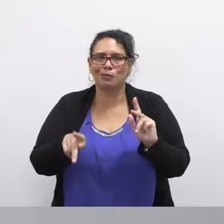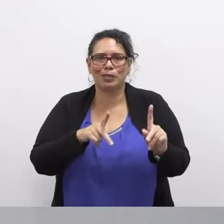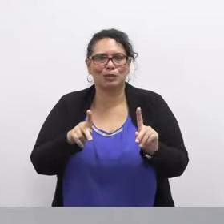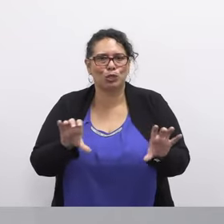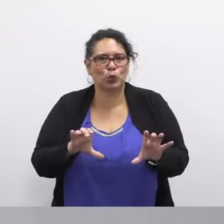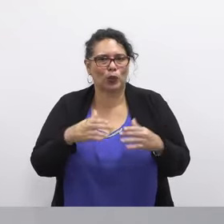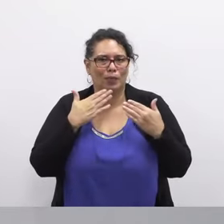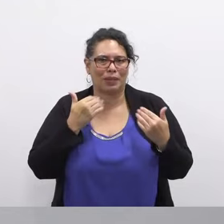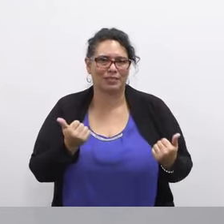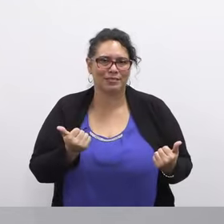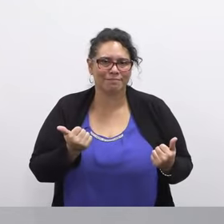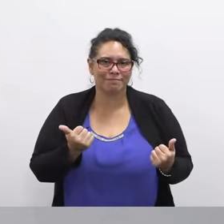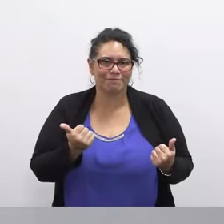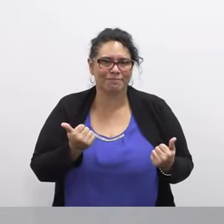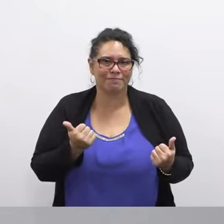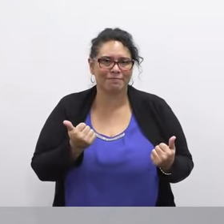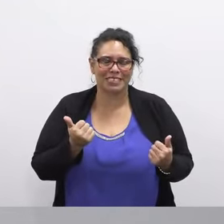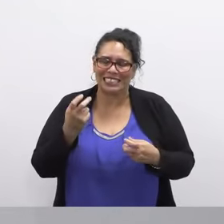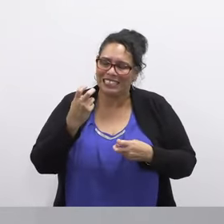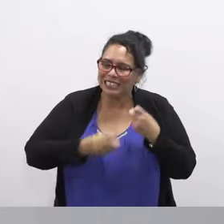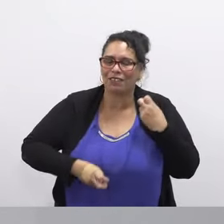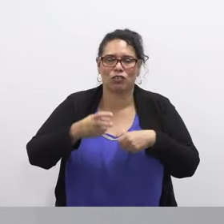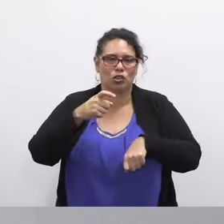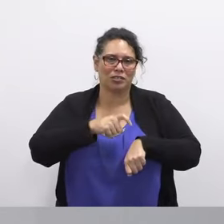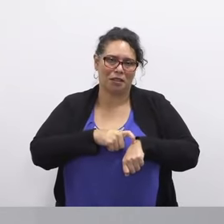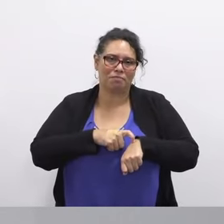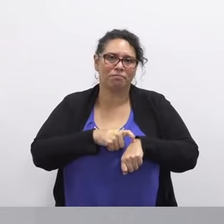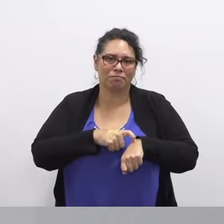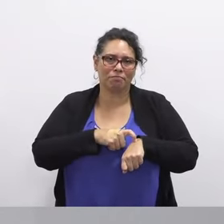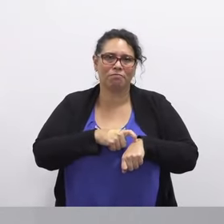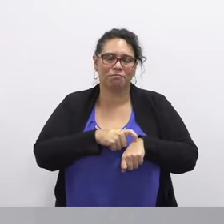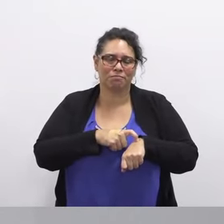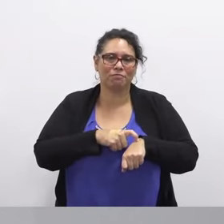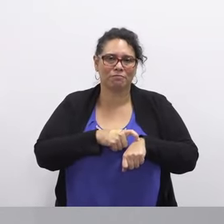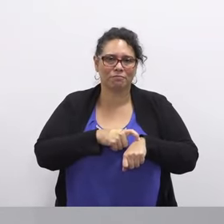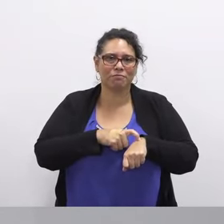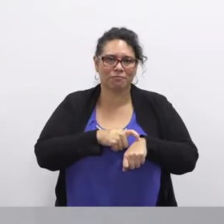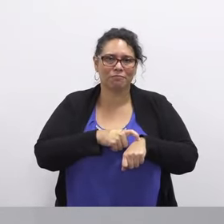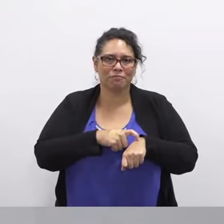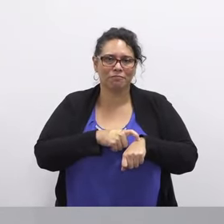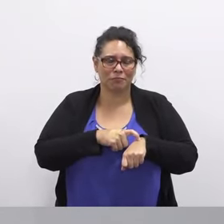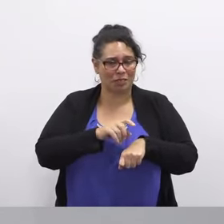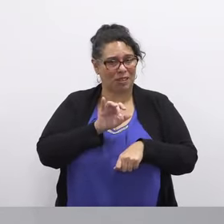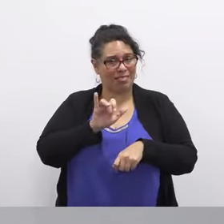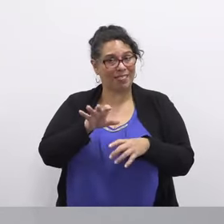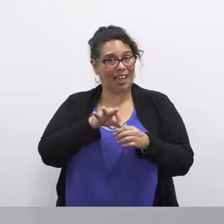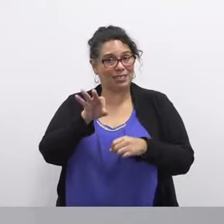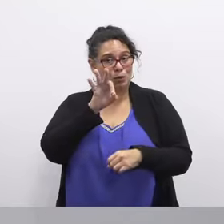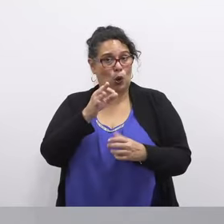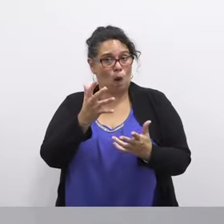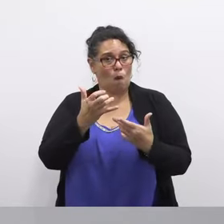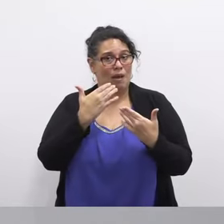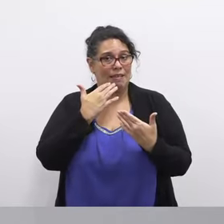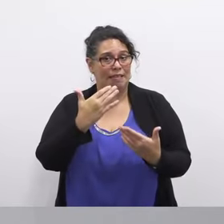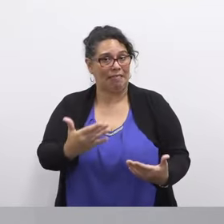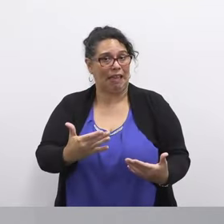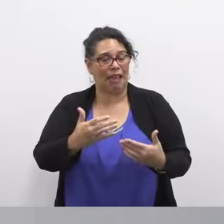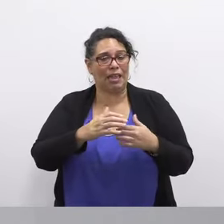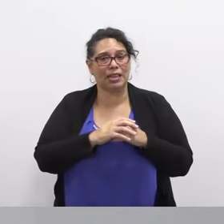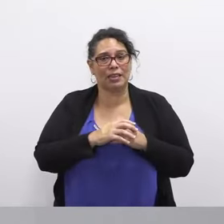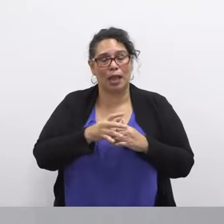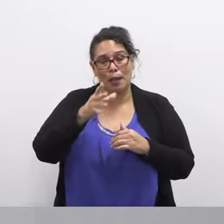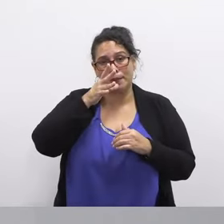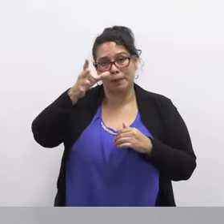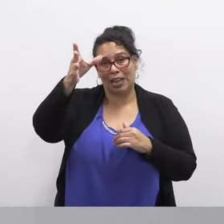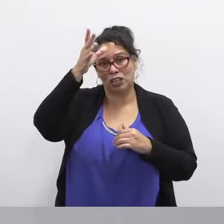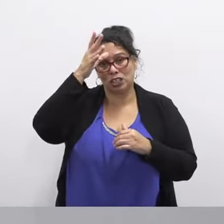best in a very difficult time. In that spirit, I also want to thank parents